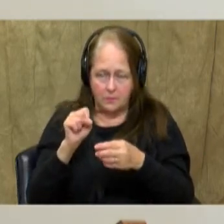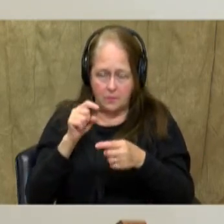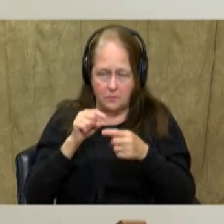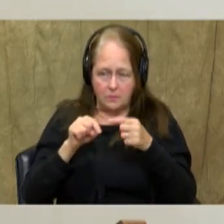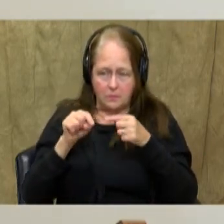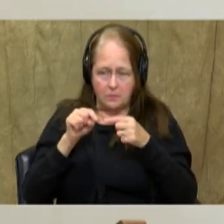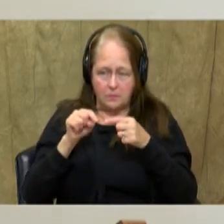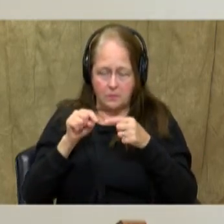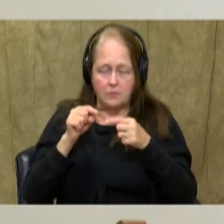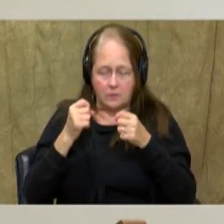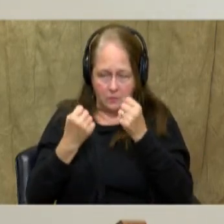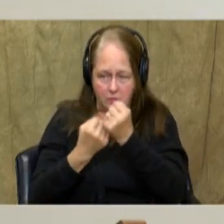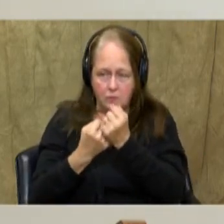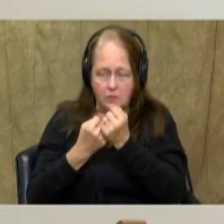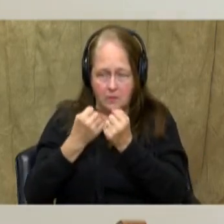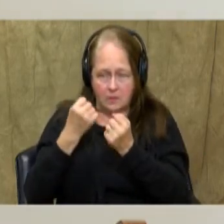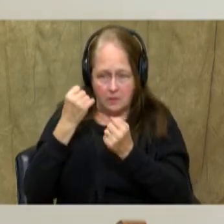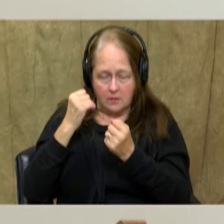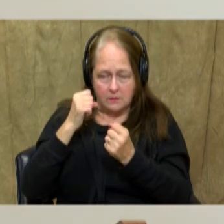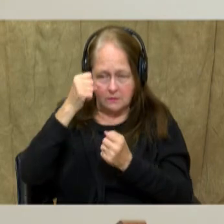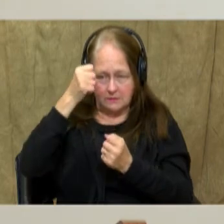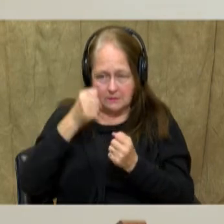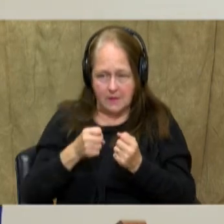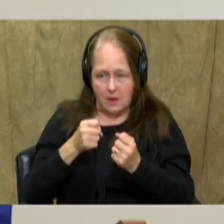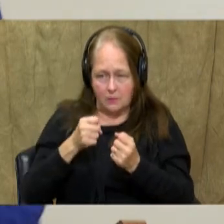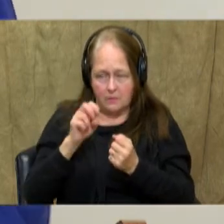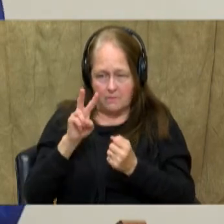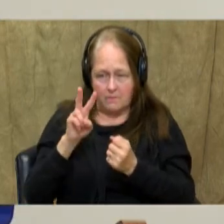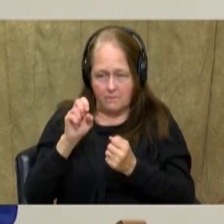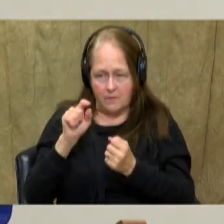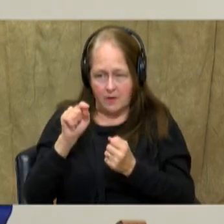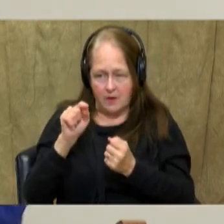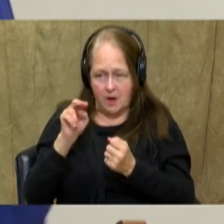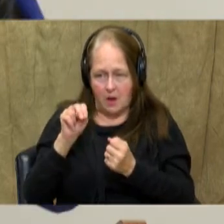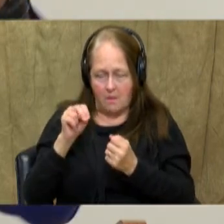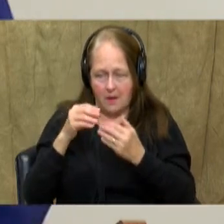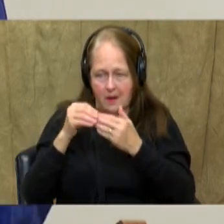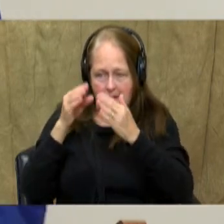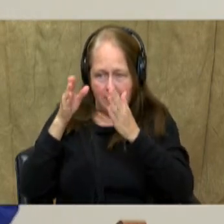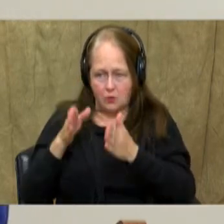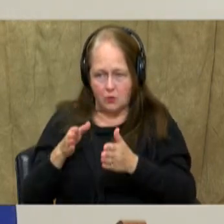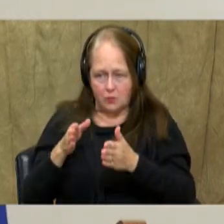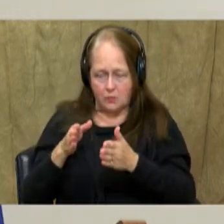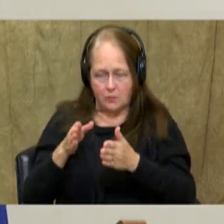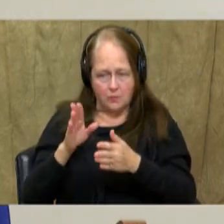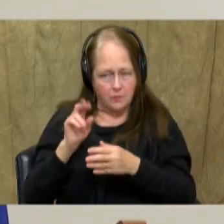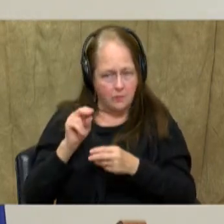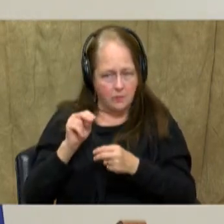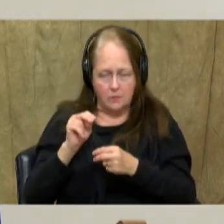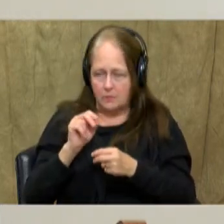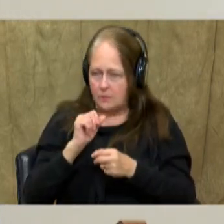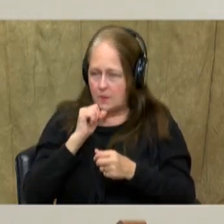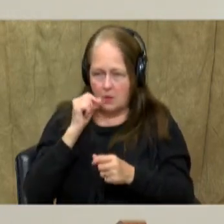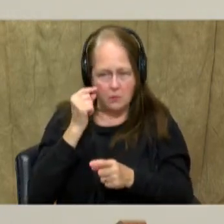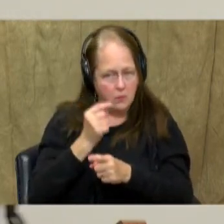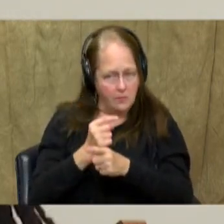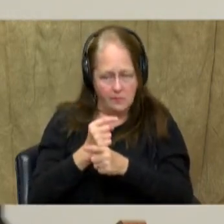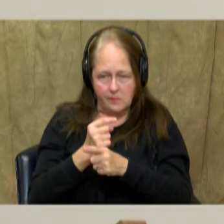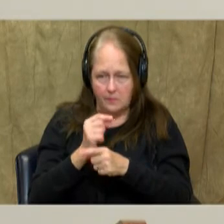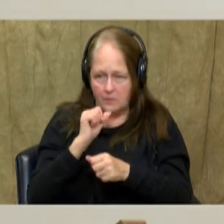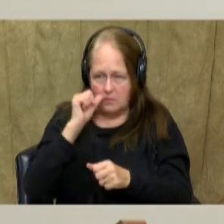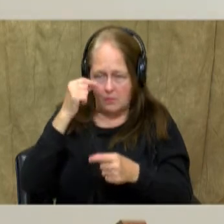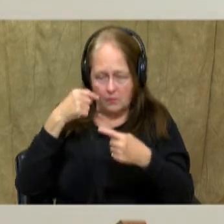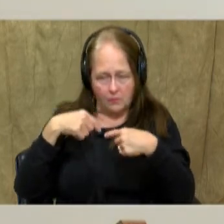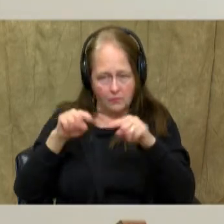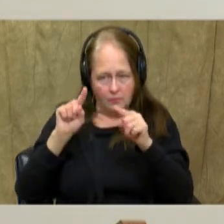the decision of the South Vietnamese leader. Again, people were like, no, this is not working. This is